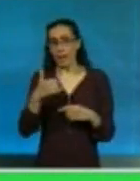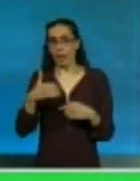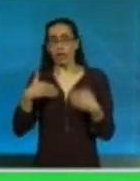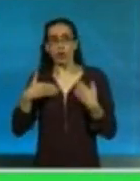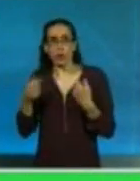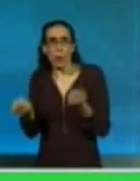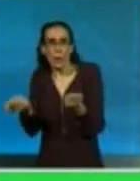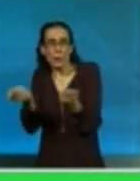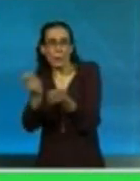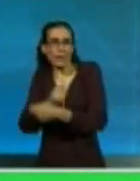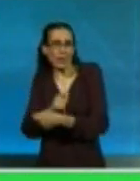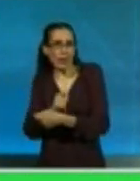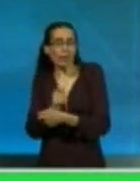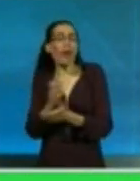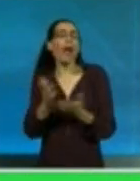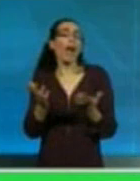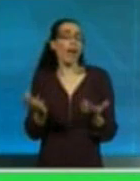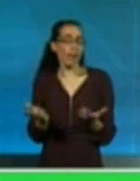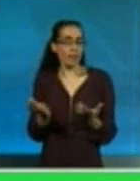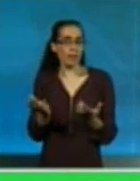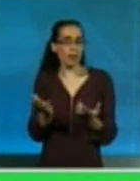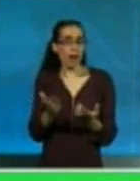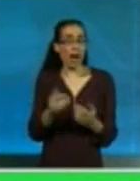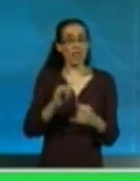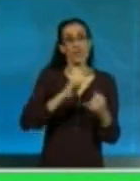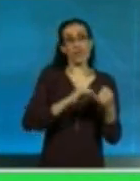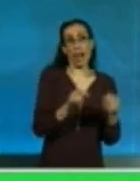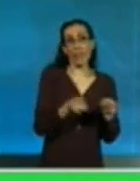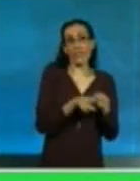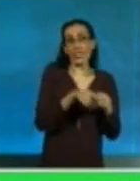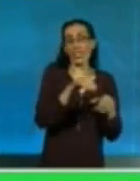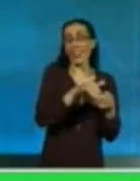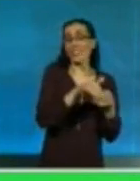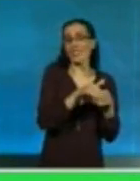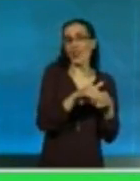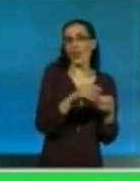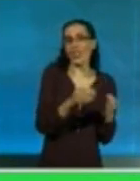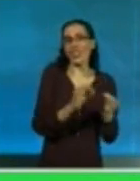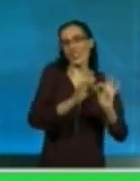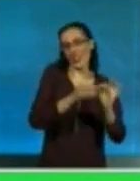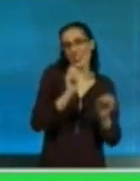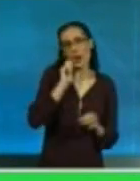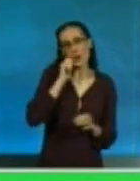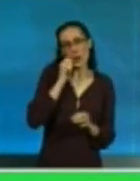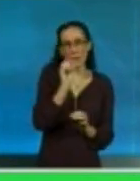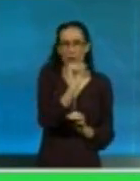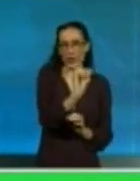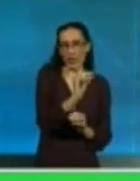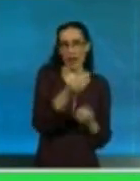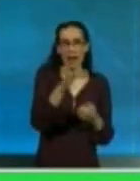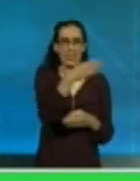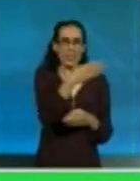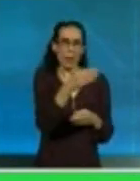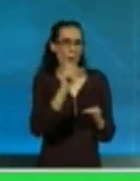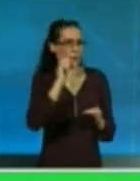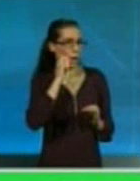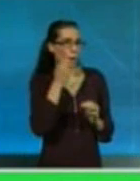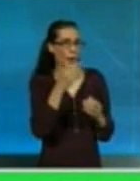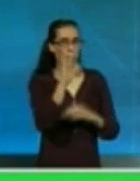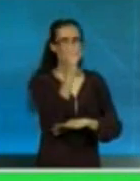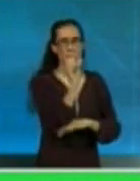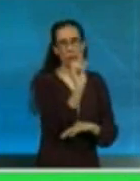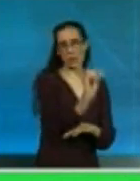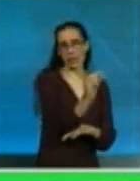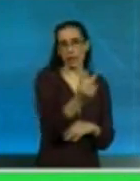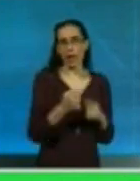naqra jagħmluna daqsxejn seba', jagħmluna daqsxejn siġar. Ma nibqgħu l-istess, aħna rridu li l-Marsa tkun isbaħ,